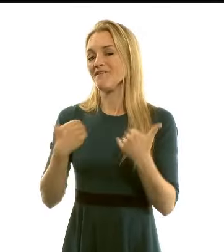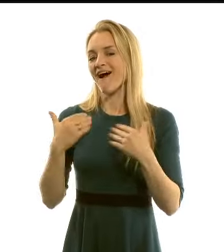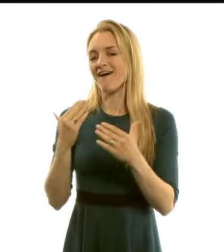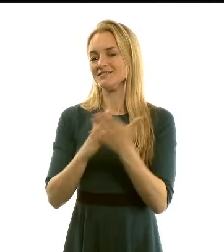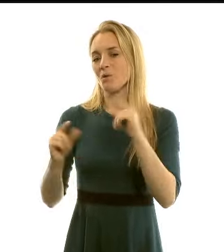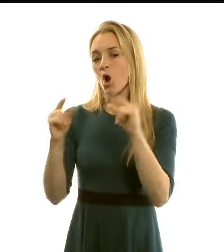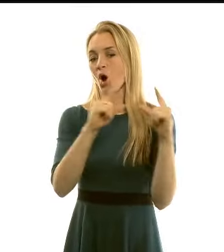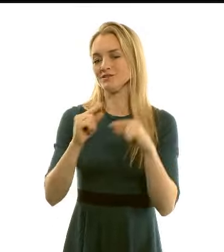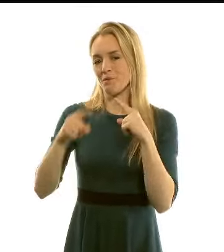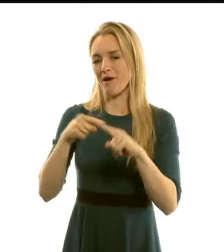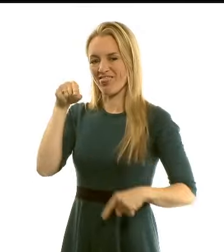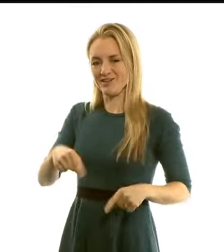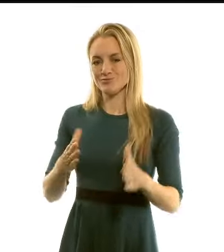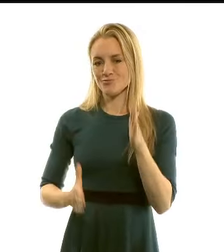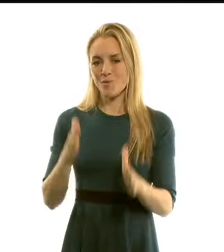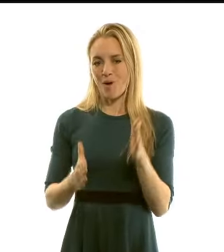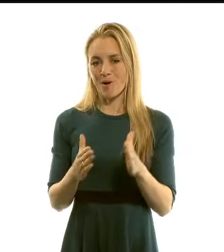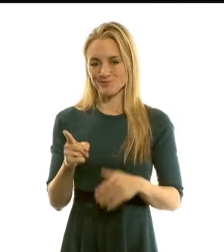That's very good.